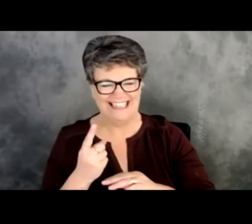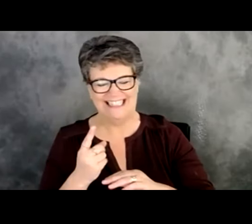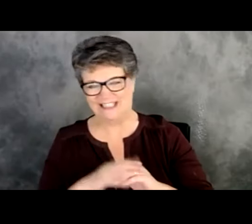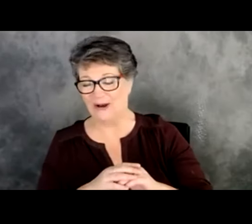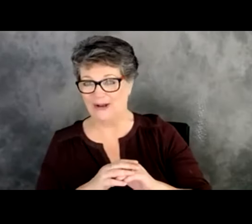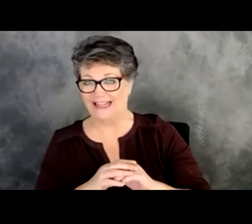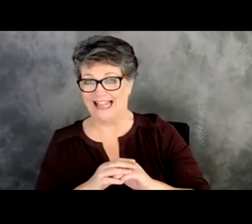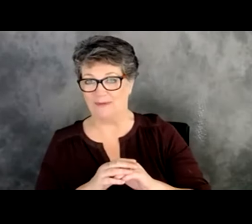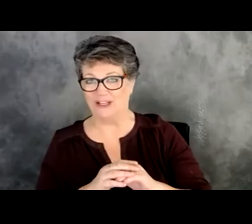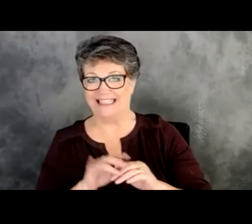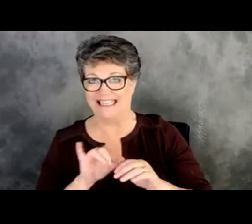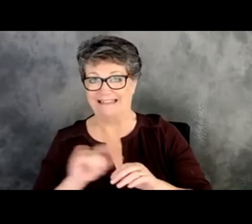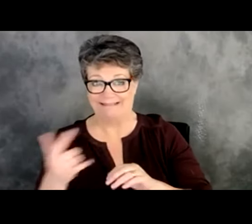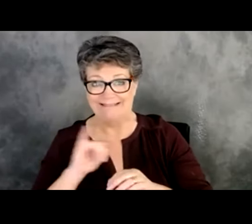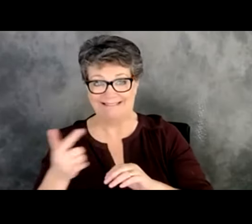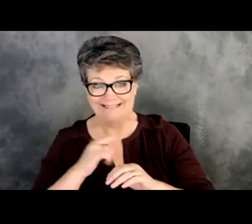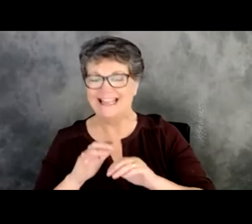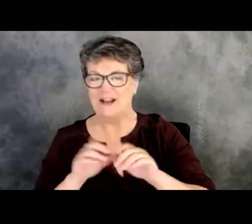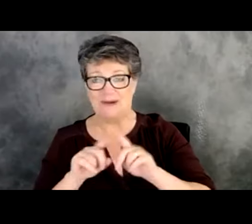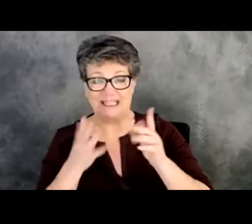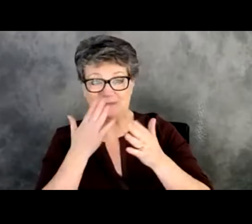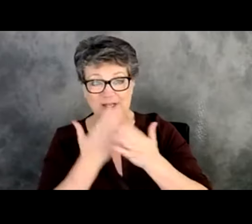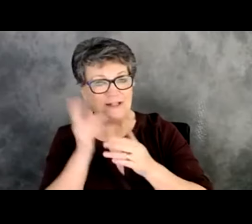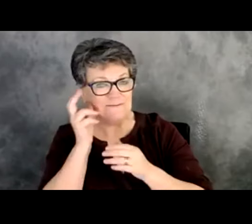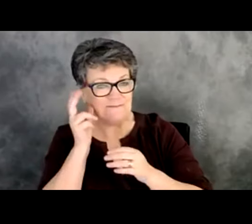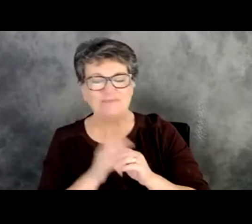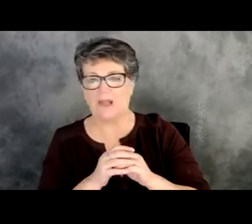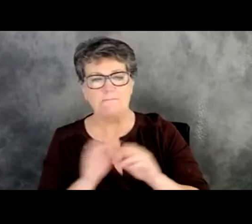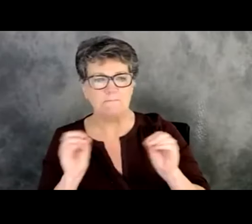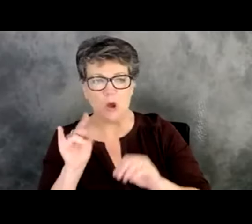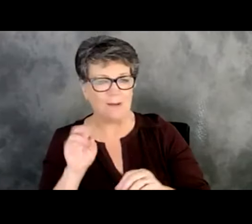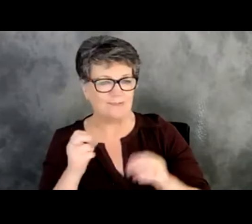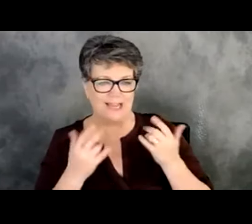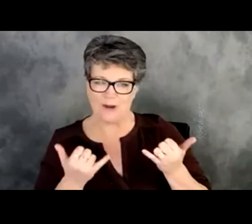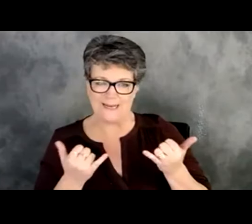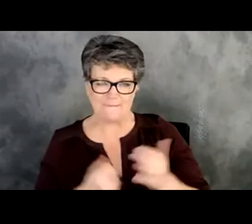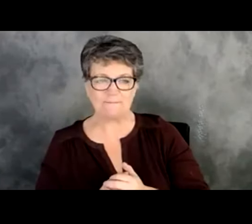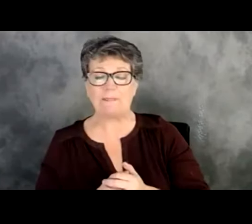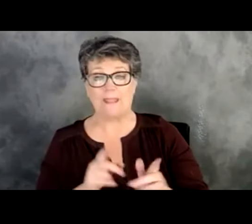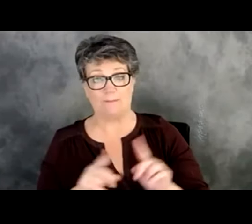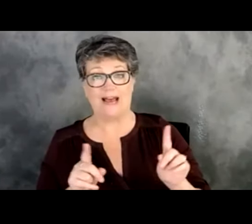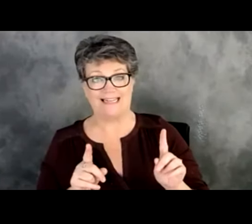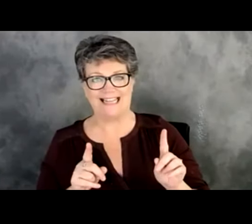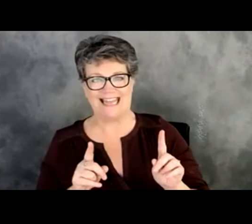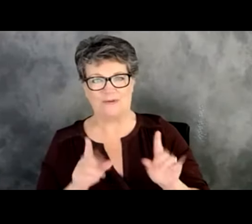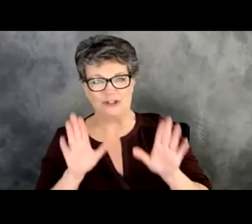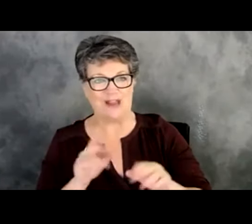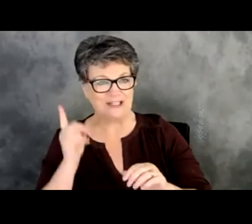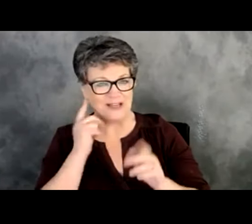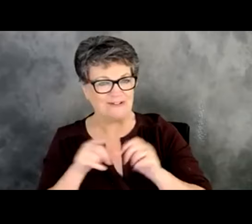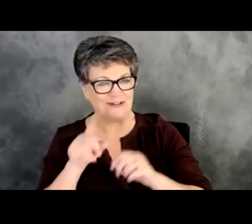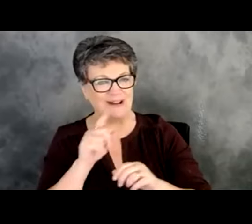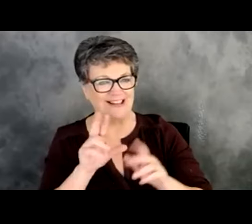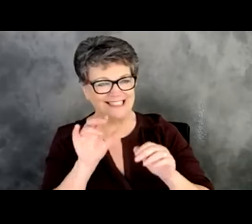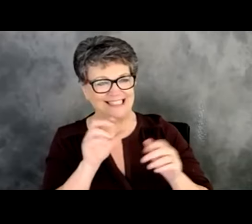actually like in and out of the airport, but it's been good to listen in. No update at this time. But it's been good to hear everybody else's